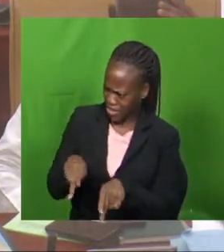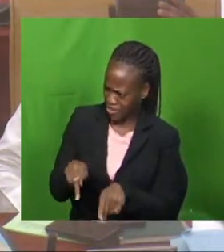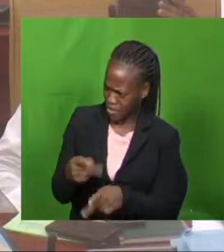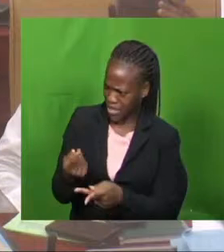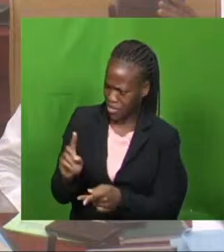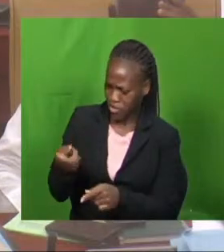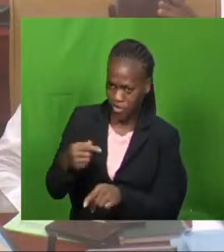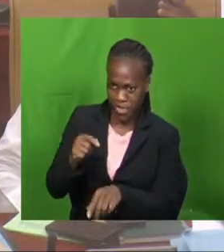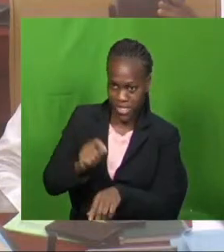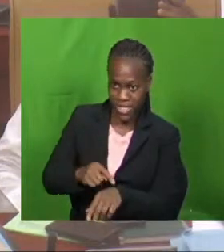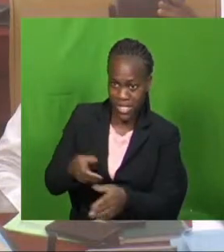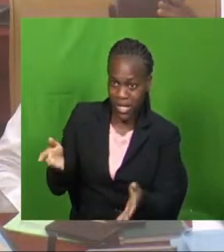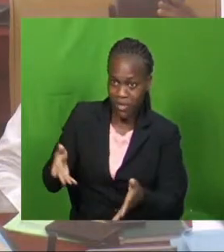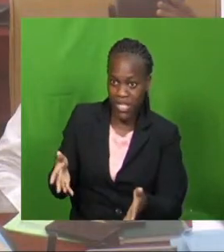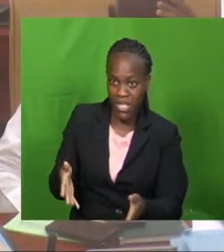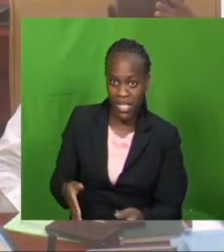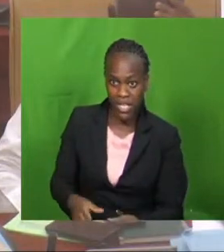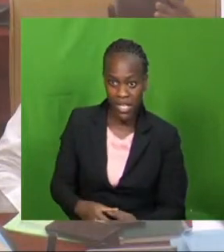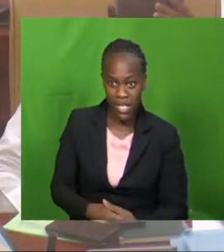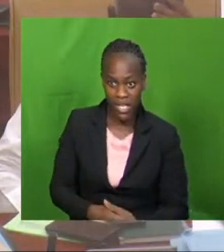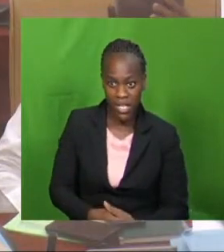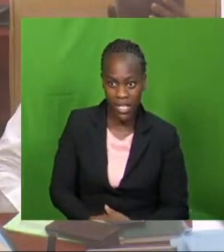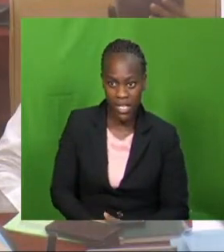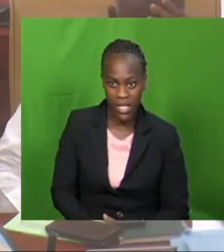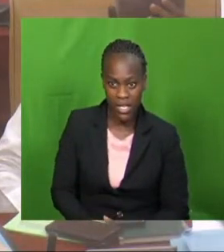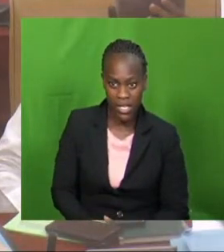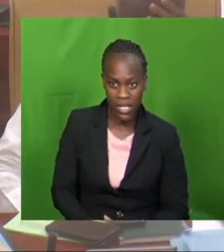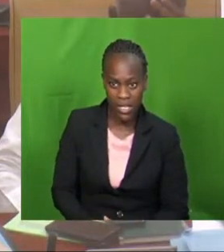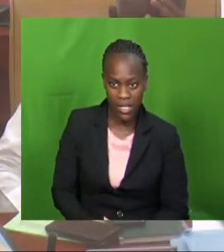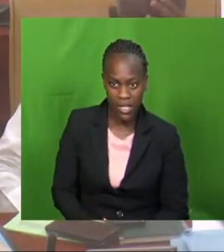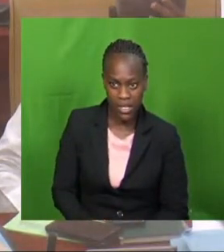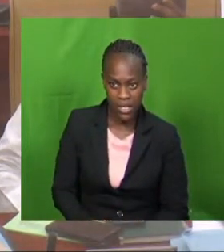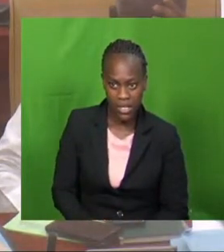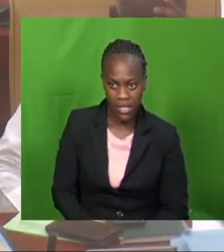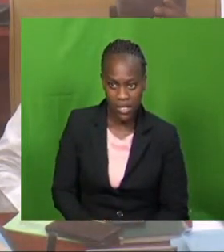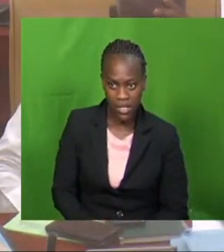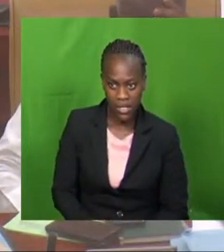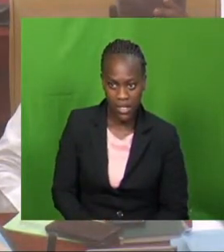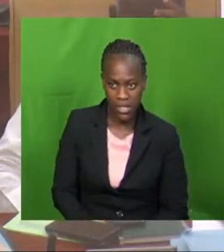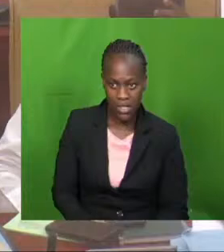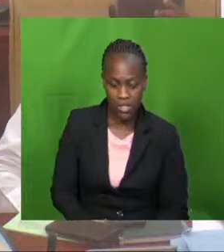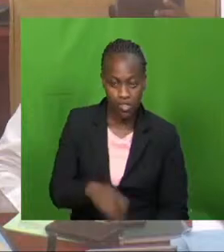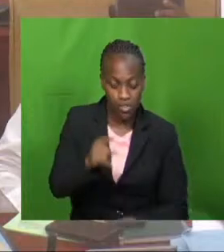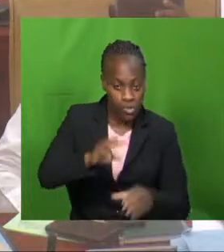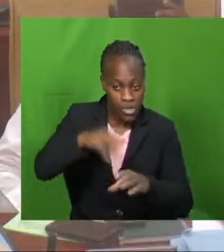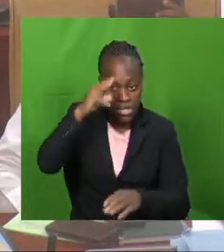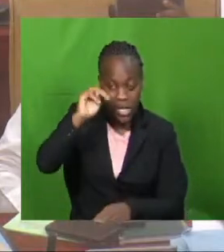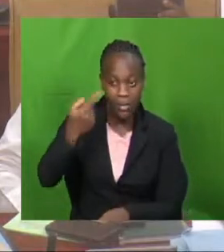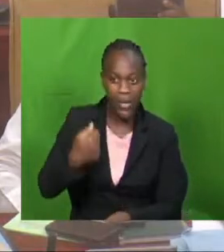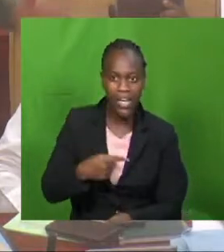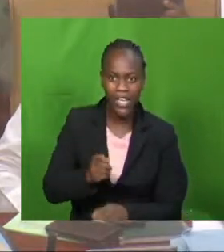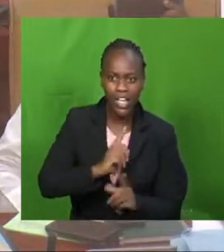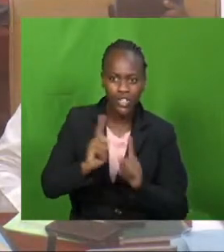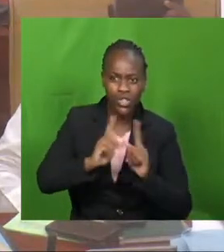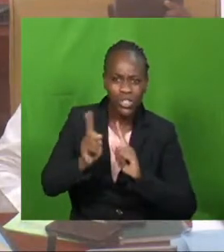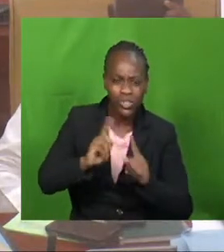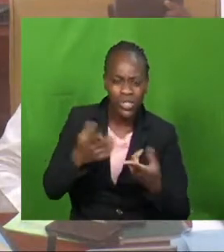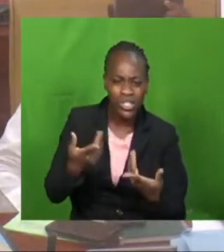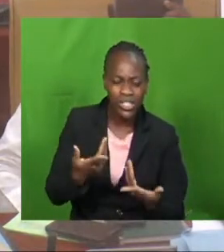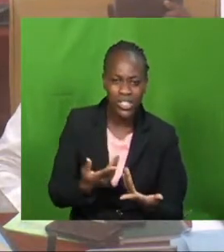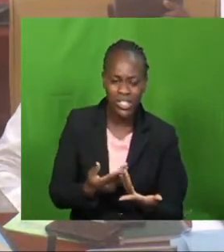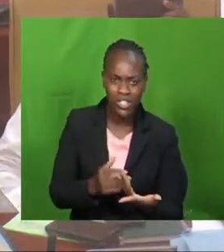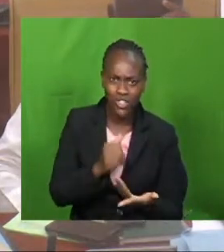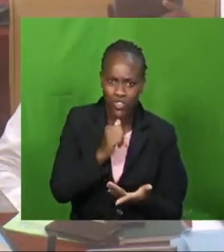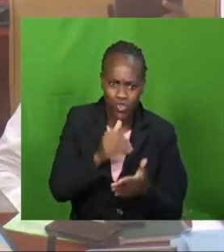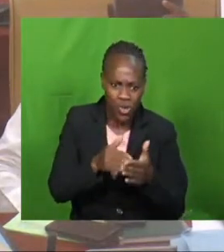I think you don't know the rules of this house. Honourable leader. You are a chairman, you got up and you are completely misleading the house and